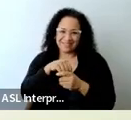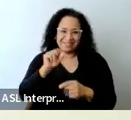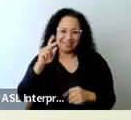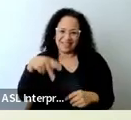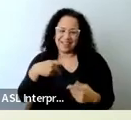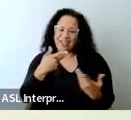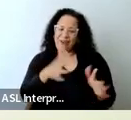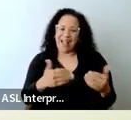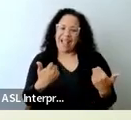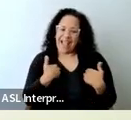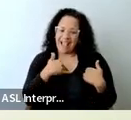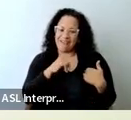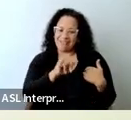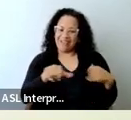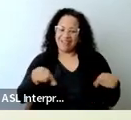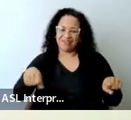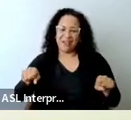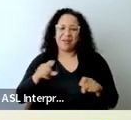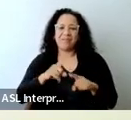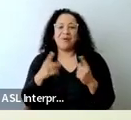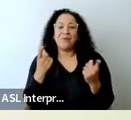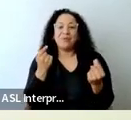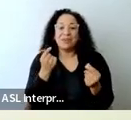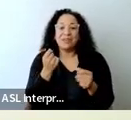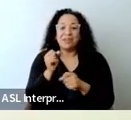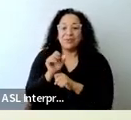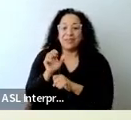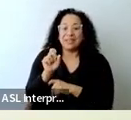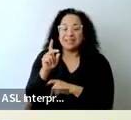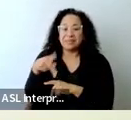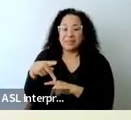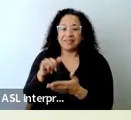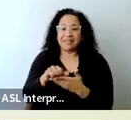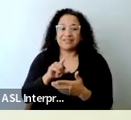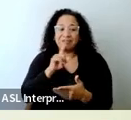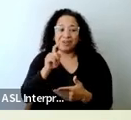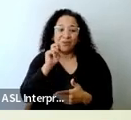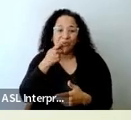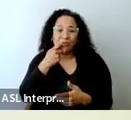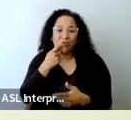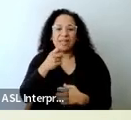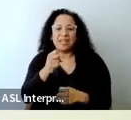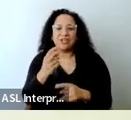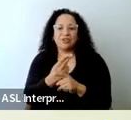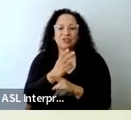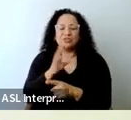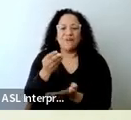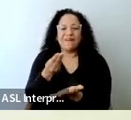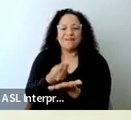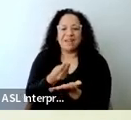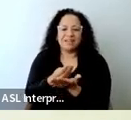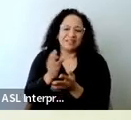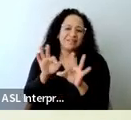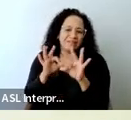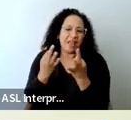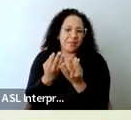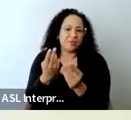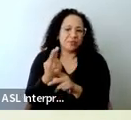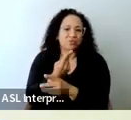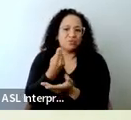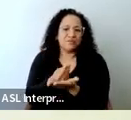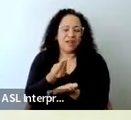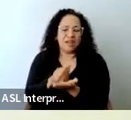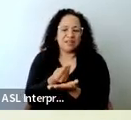had the quad. But what he did in self-determination that's really cool is he used his funds, his family used the